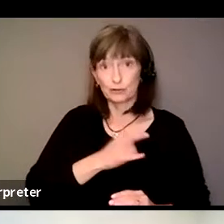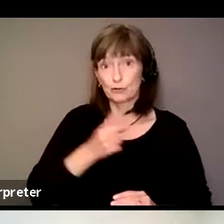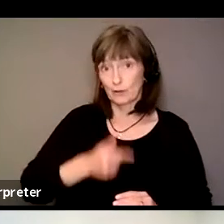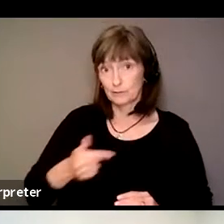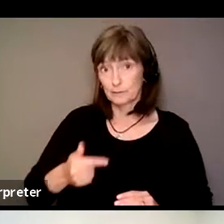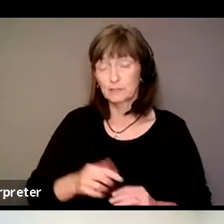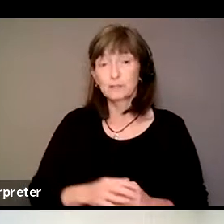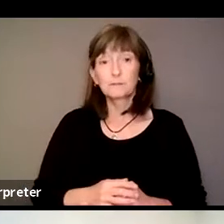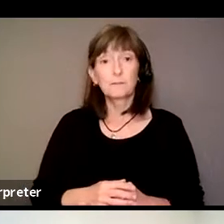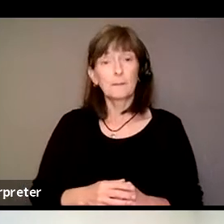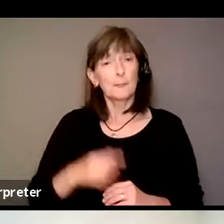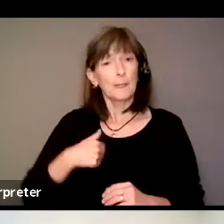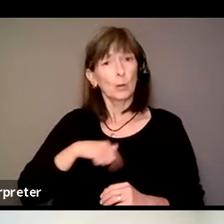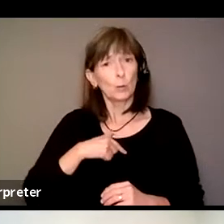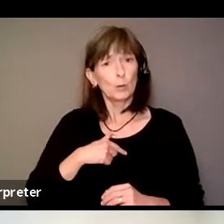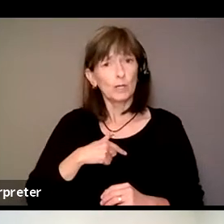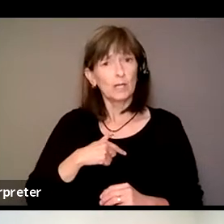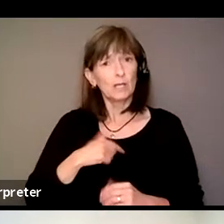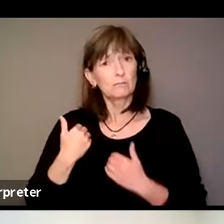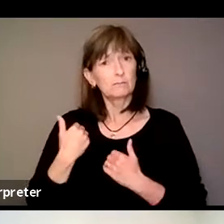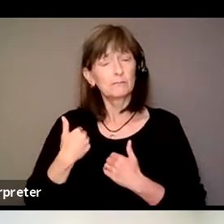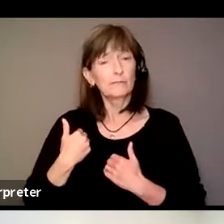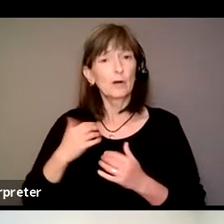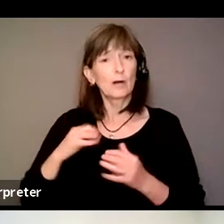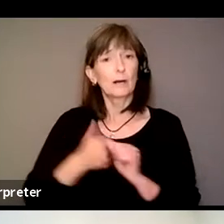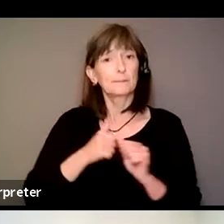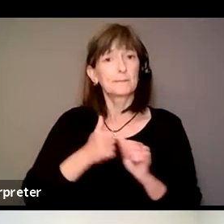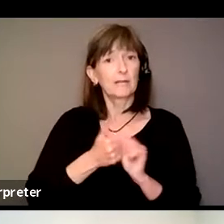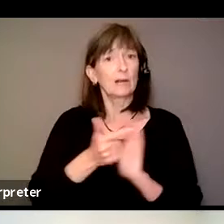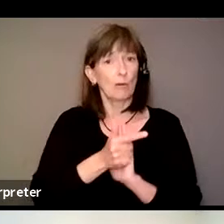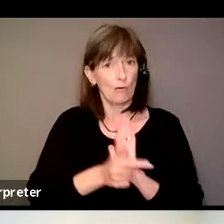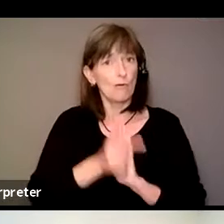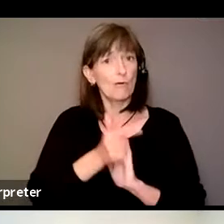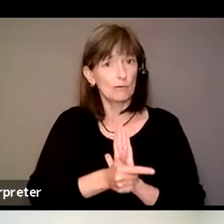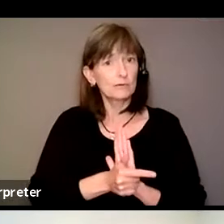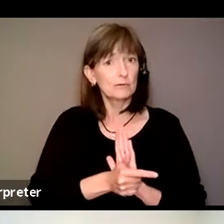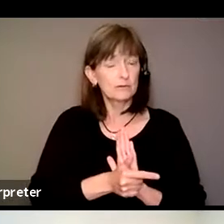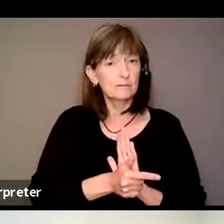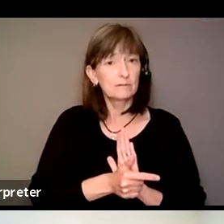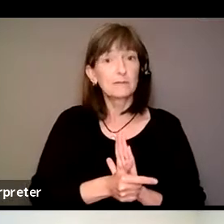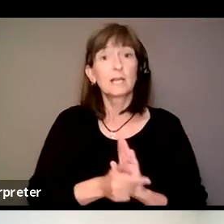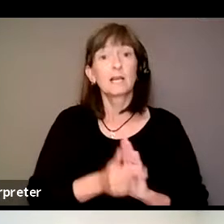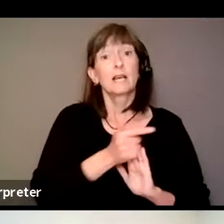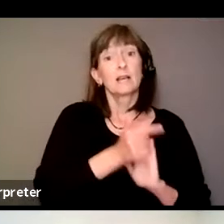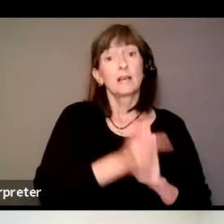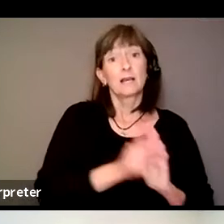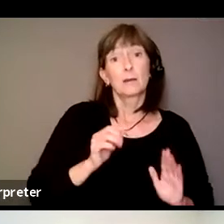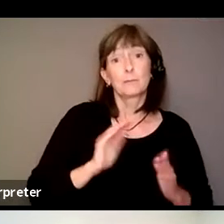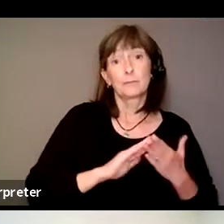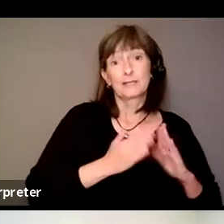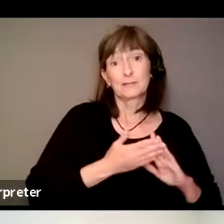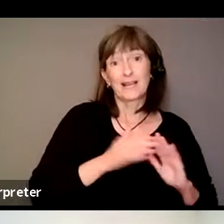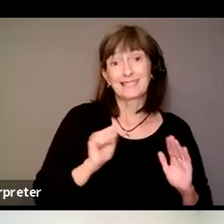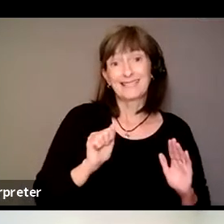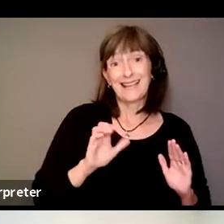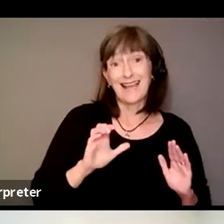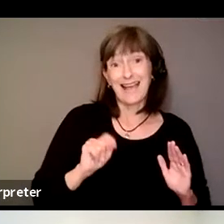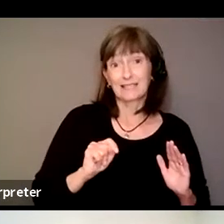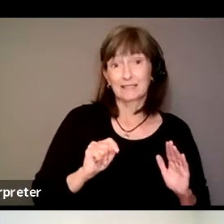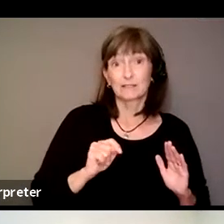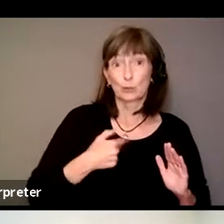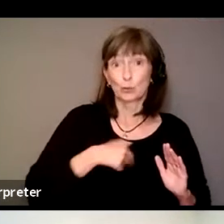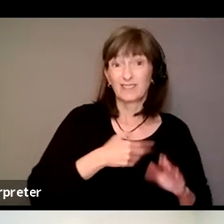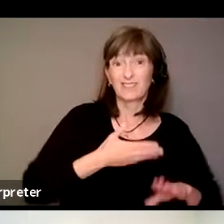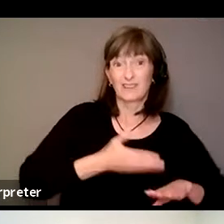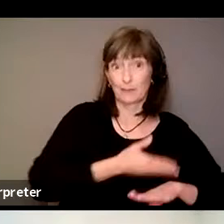we're responsible for updating the legislation. So we've been working on the Municipalities Act in the department for a little while now, and